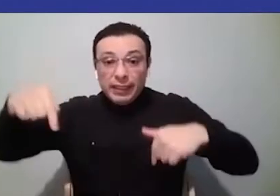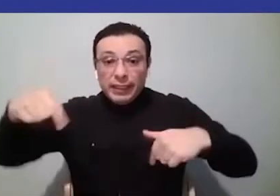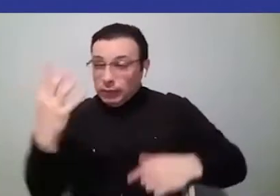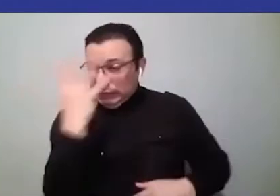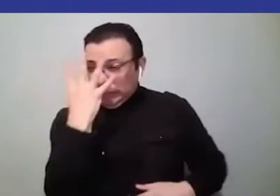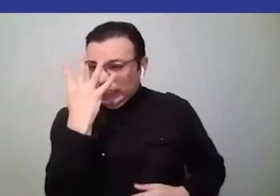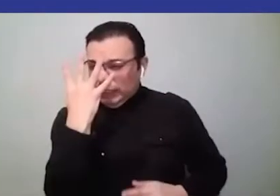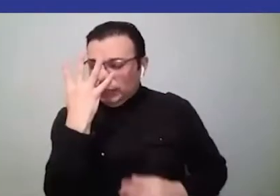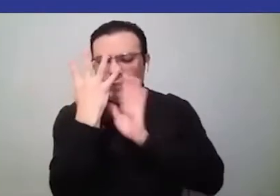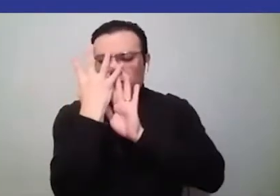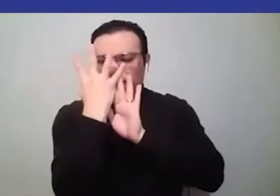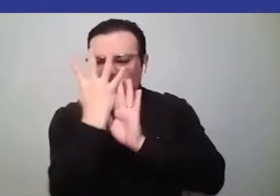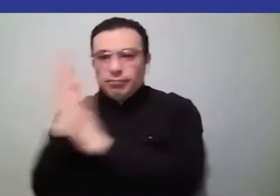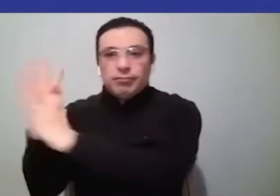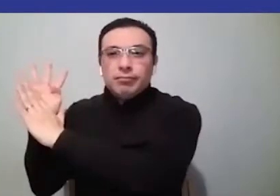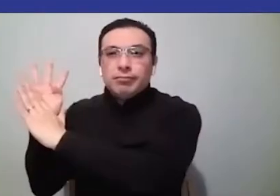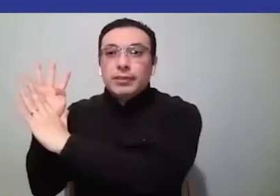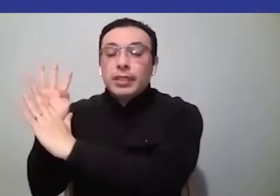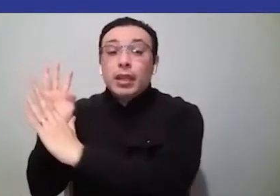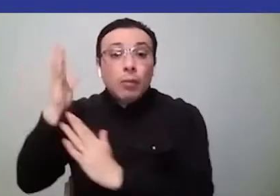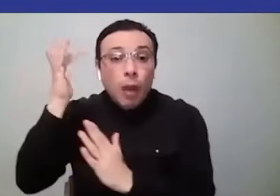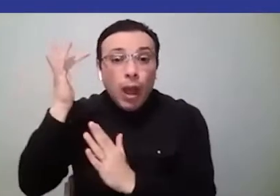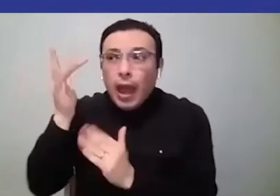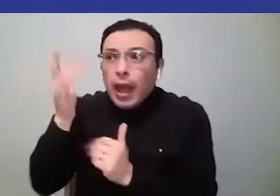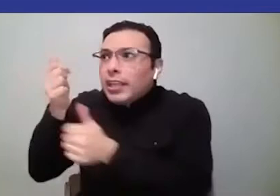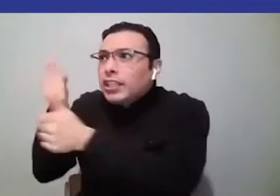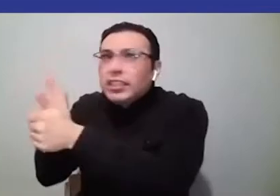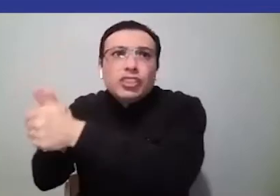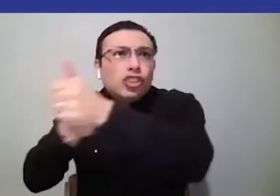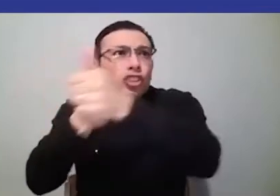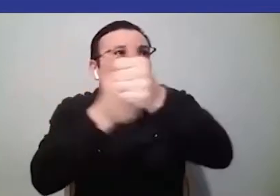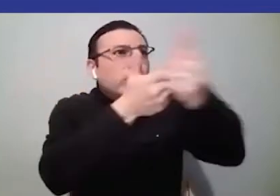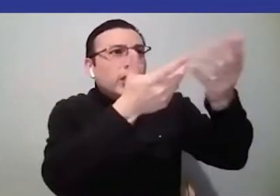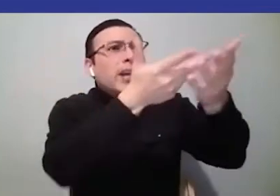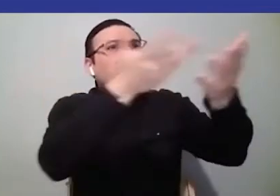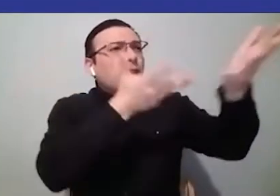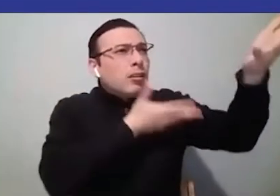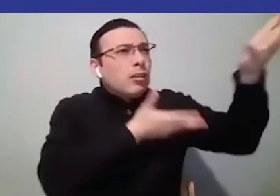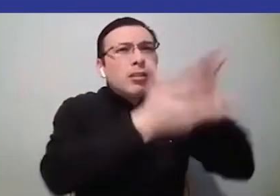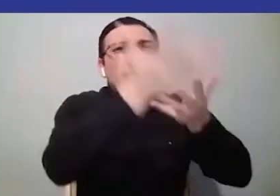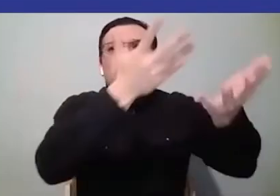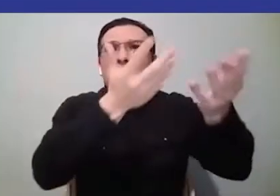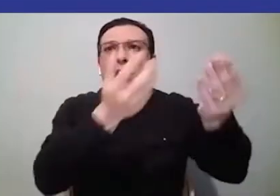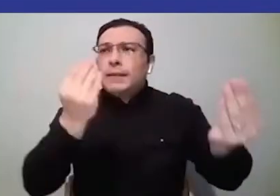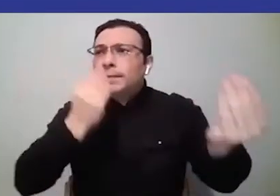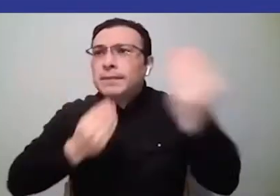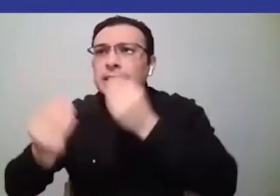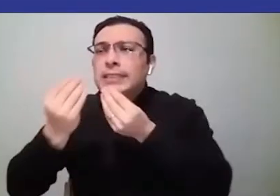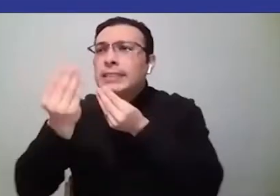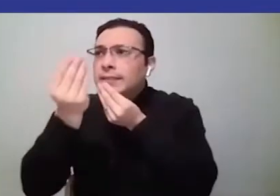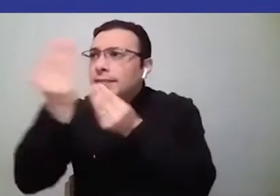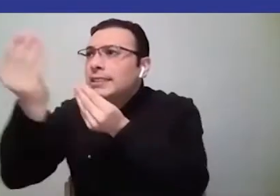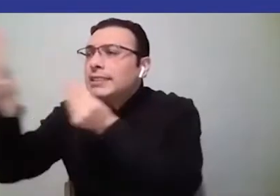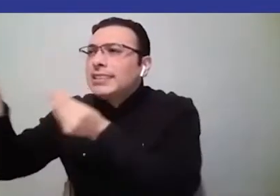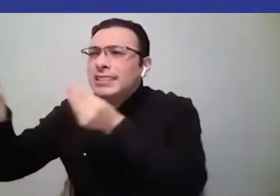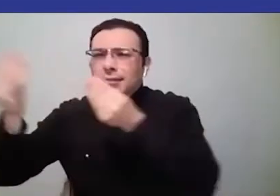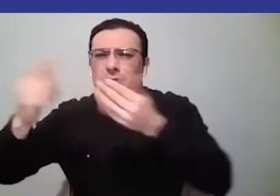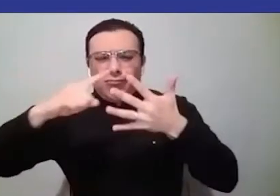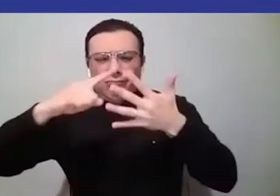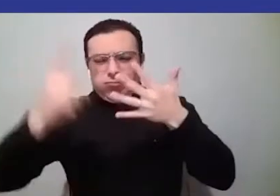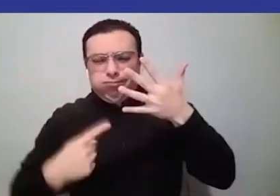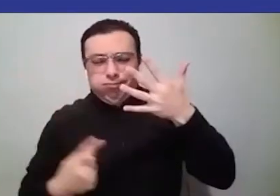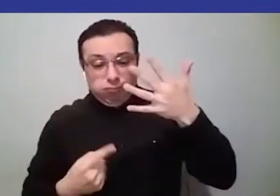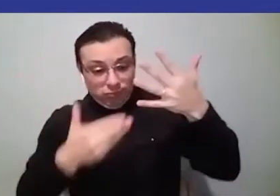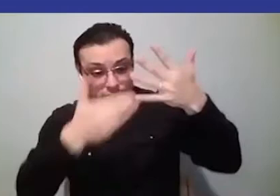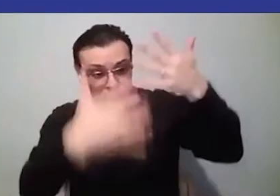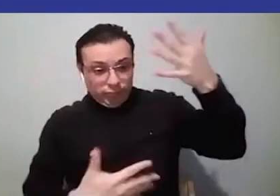and fed and talked with and prayed for and healed in a different way. I do not know all the ways. I do know every ancestor,